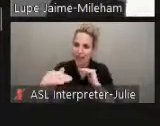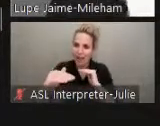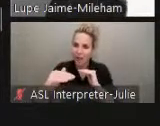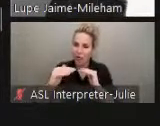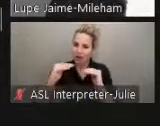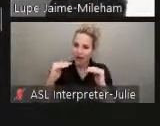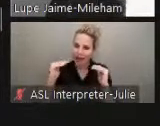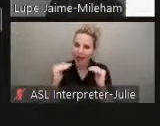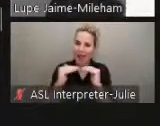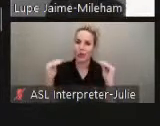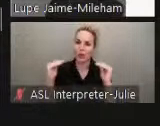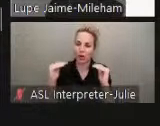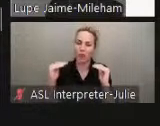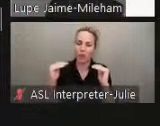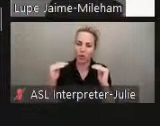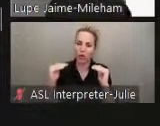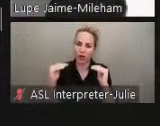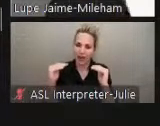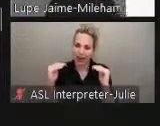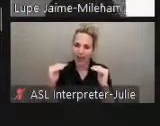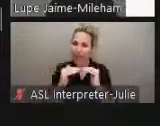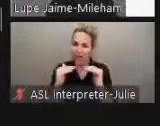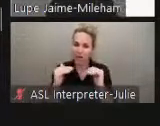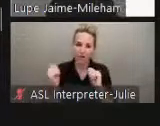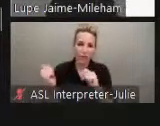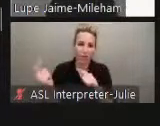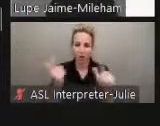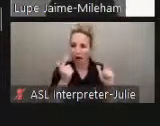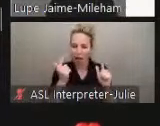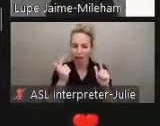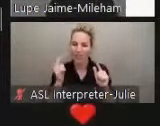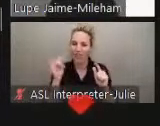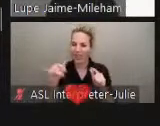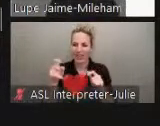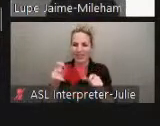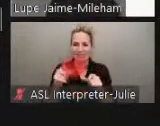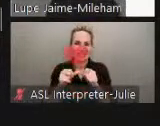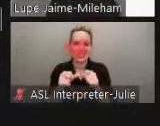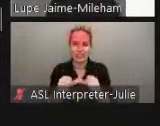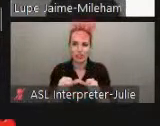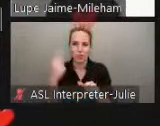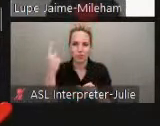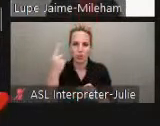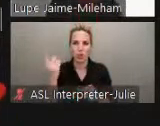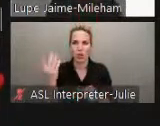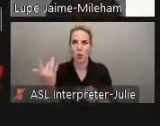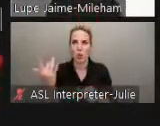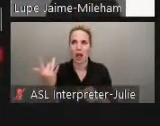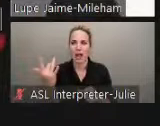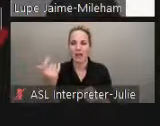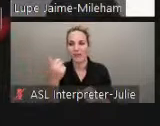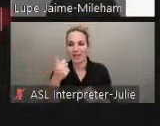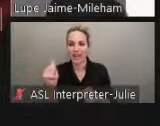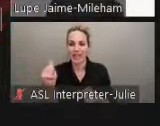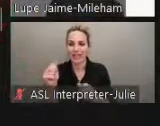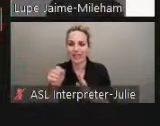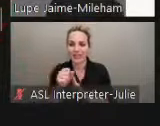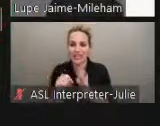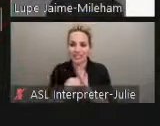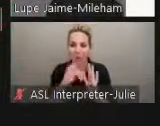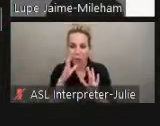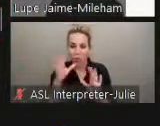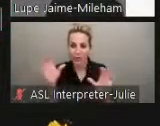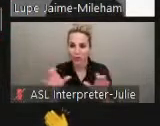equitable and have it be, equitable across the board, that has to continue. And I'm just wondering what, if anything, the state will be